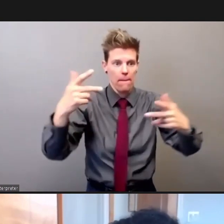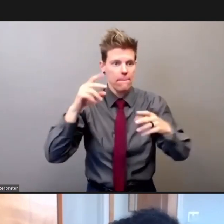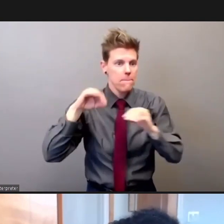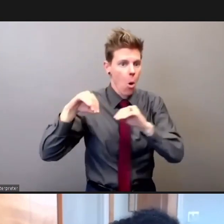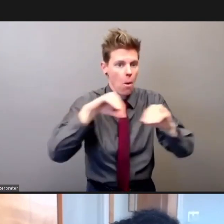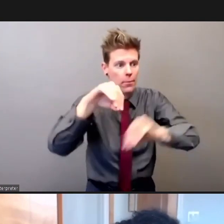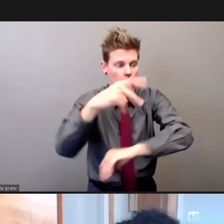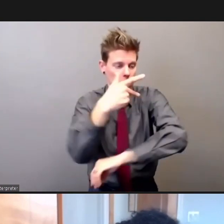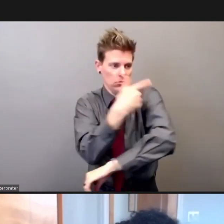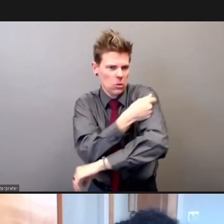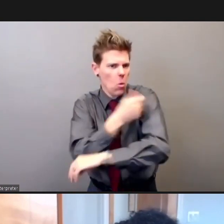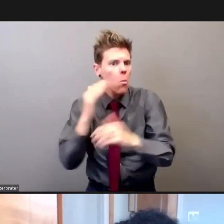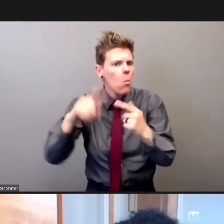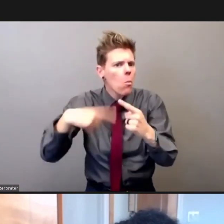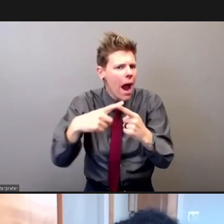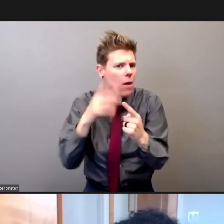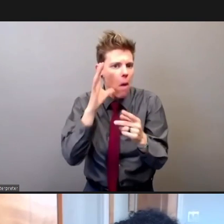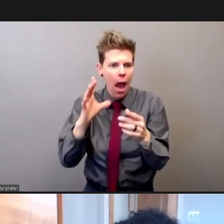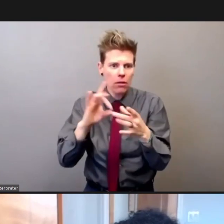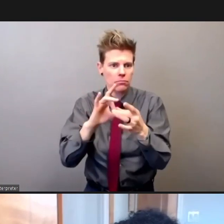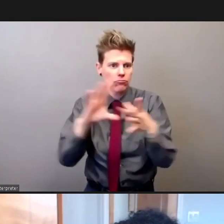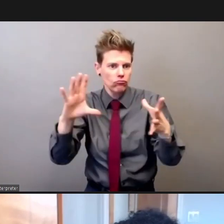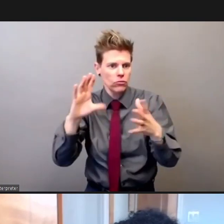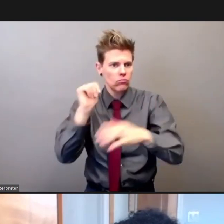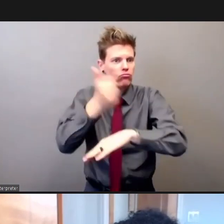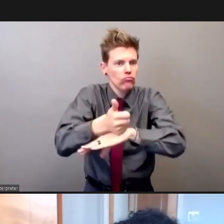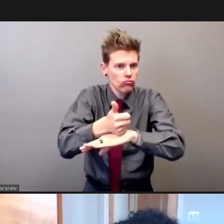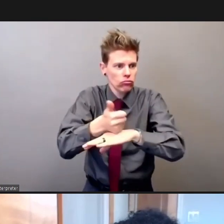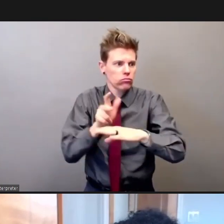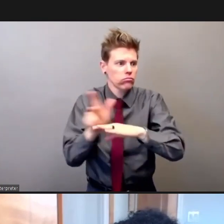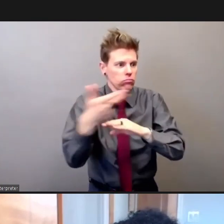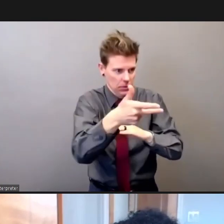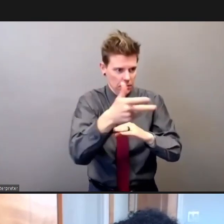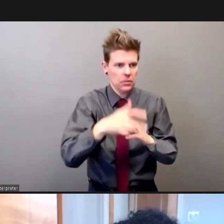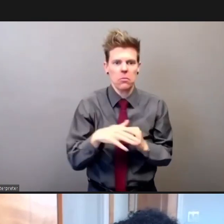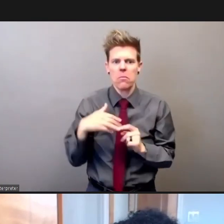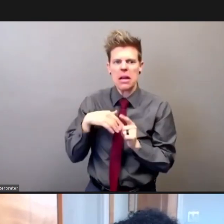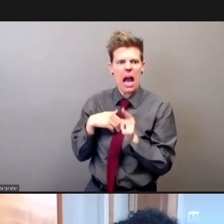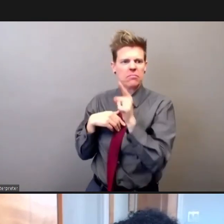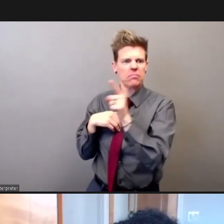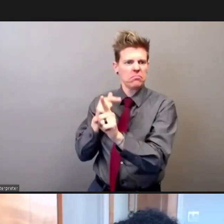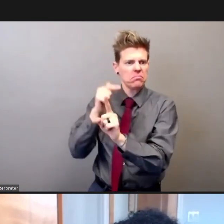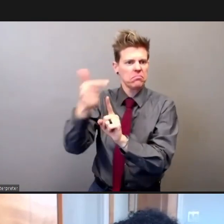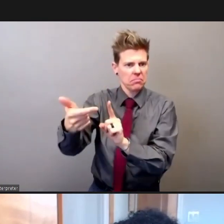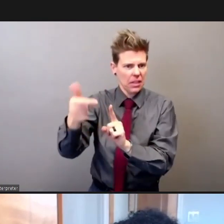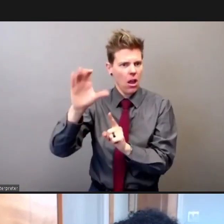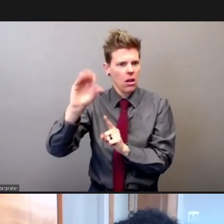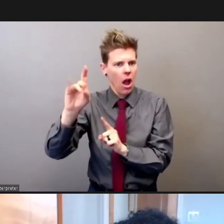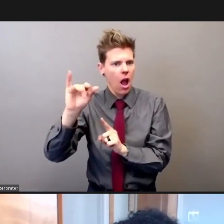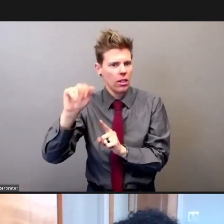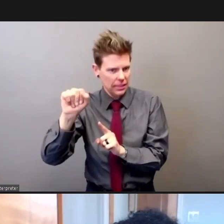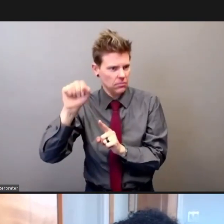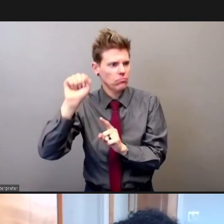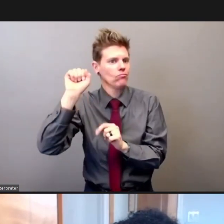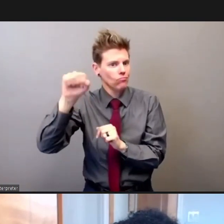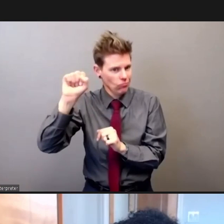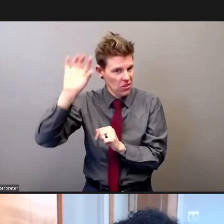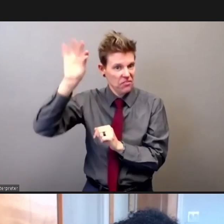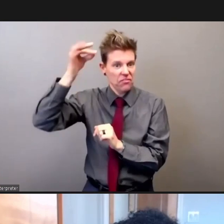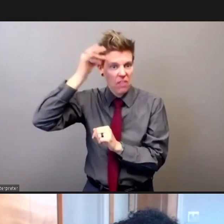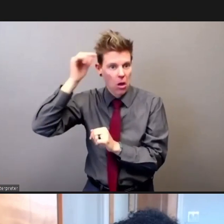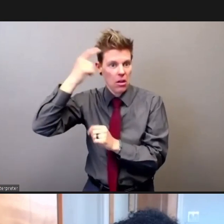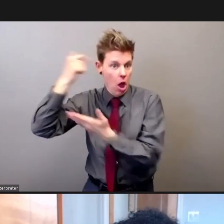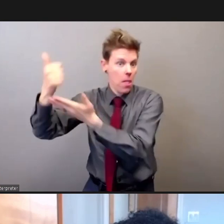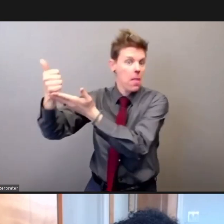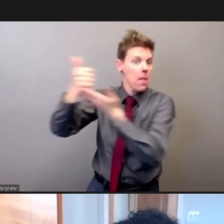defer to the expert, which is Dr. Collins, but two things. The federal government really does want to help, and they are, and they did the most important thing.